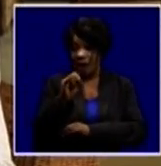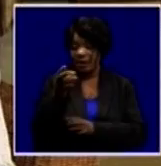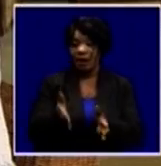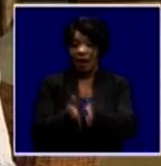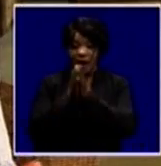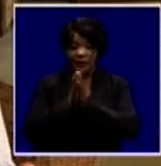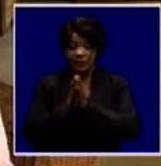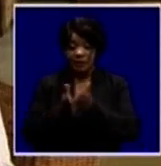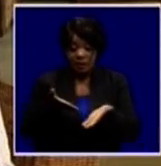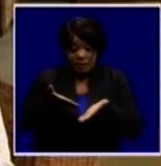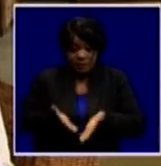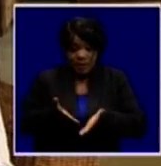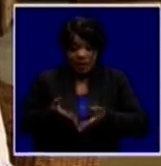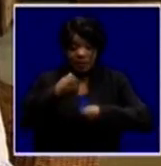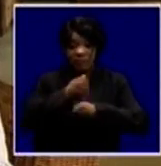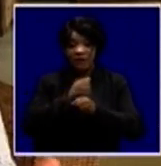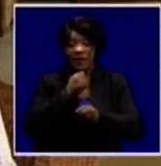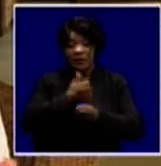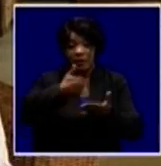am a manufacturer of